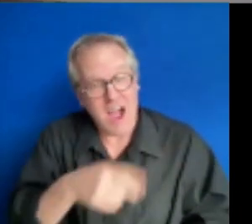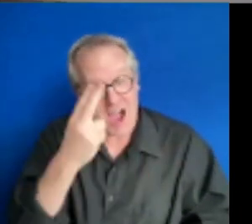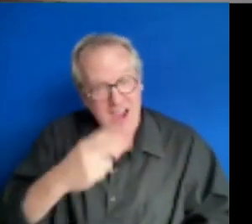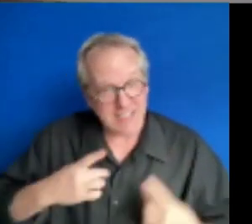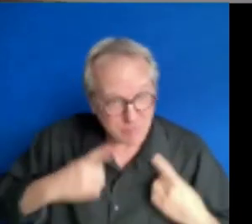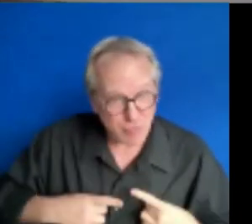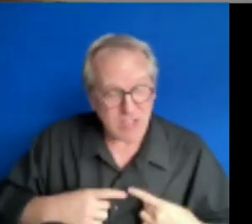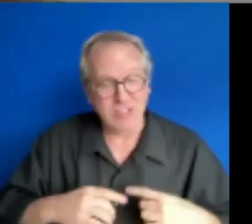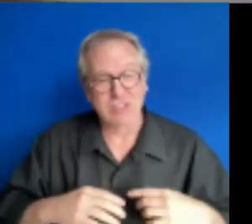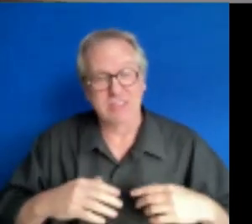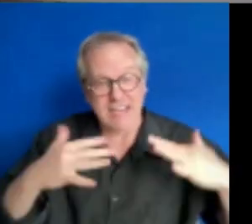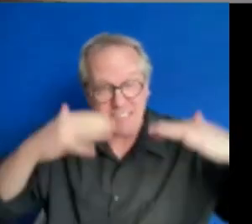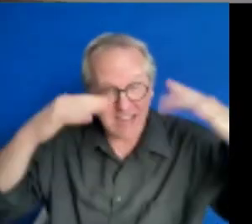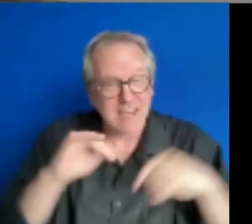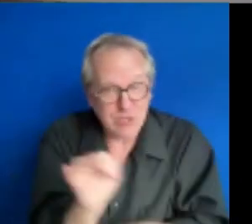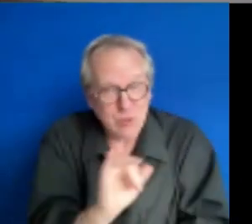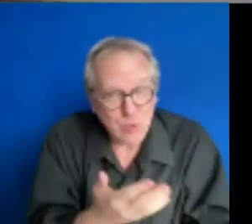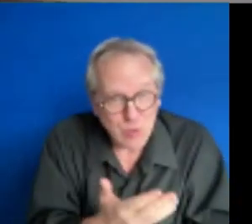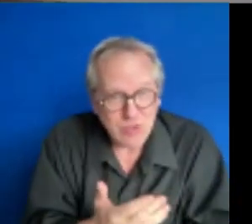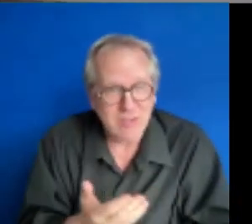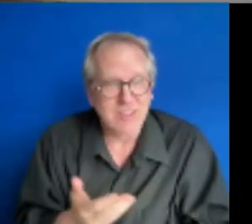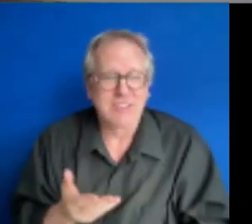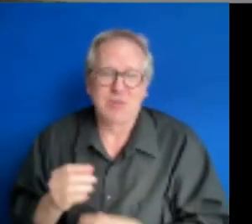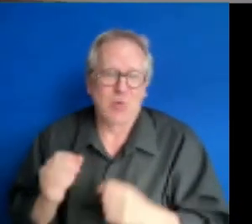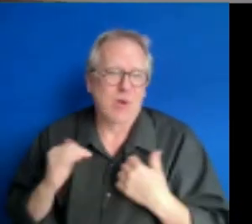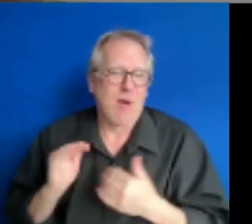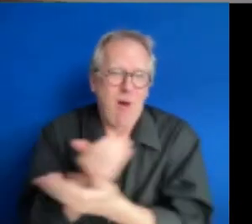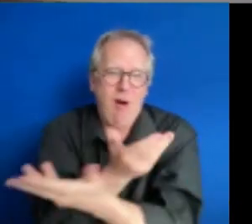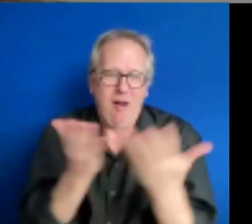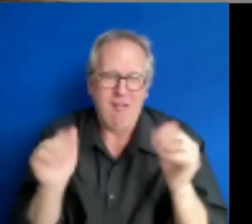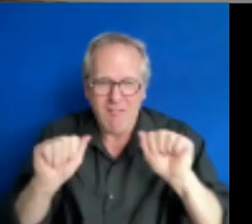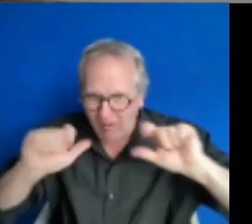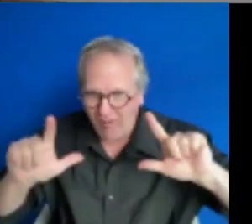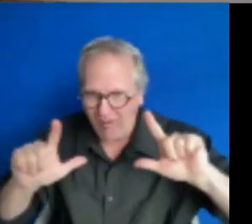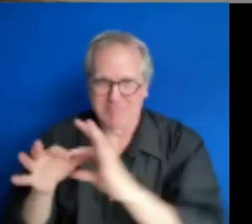and anxiety as well. And so we're all interconnected.